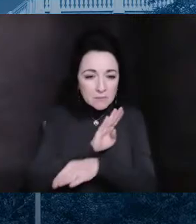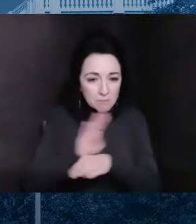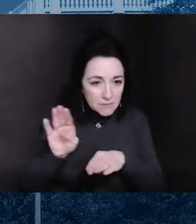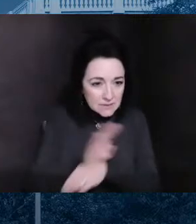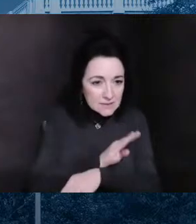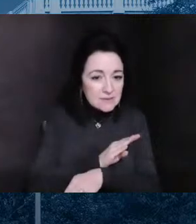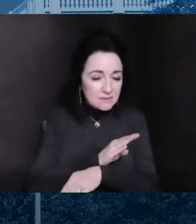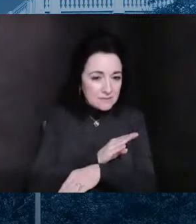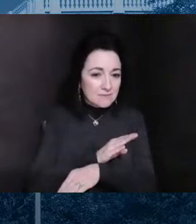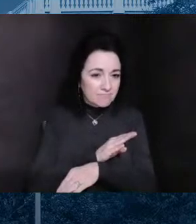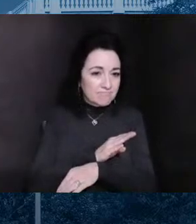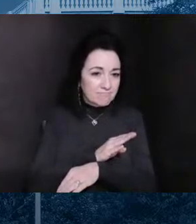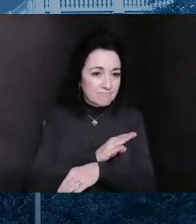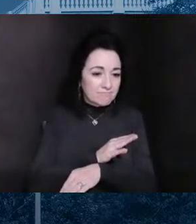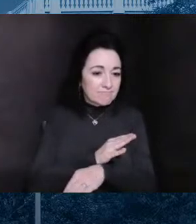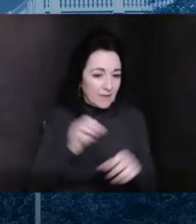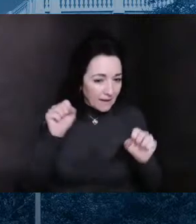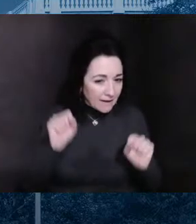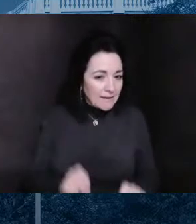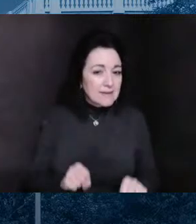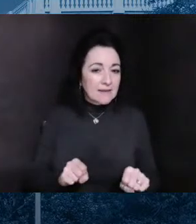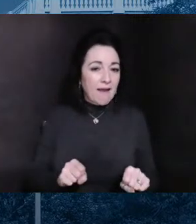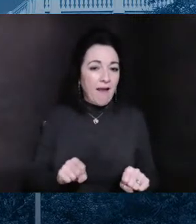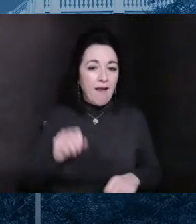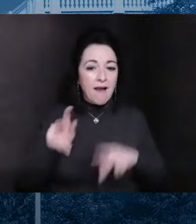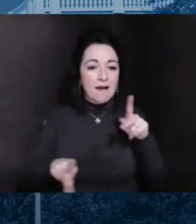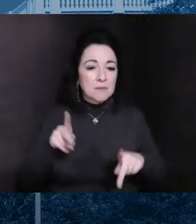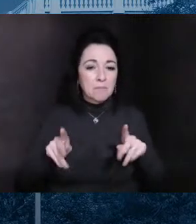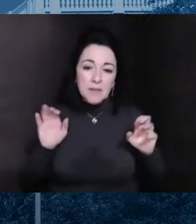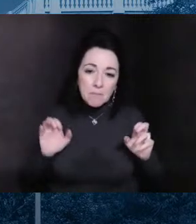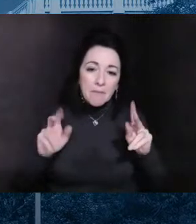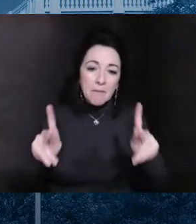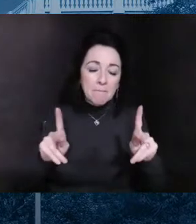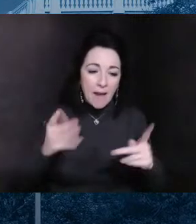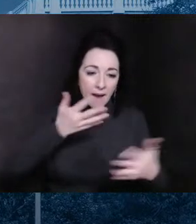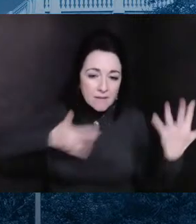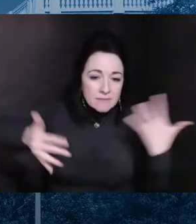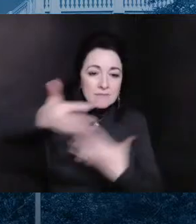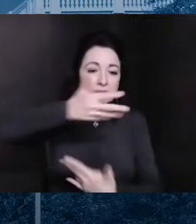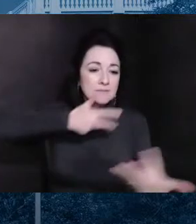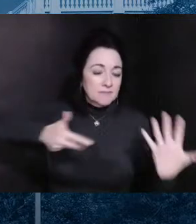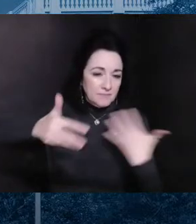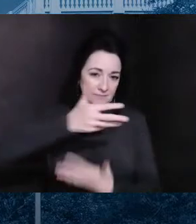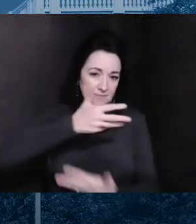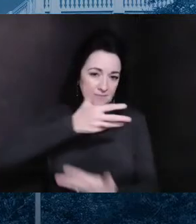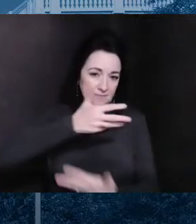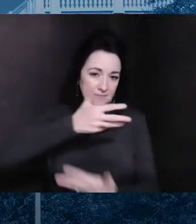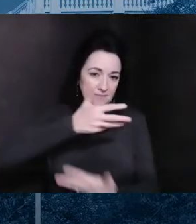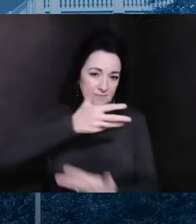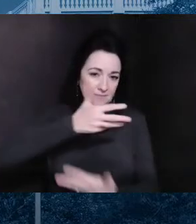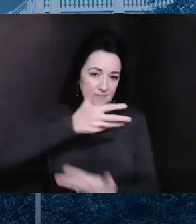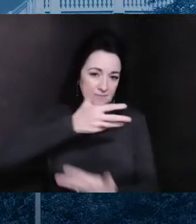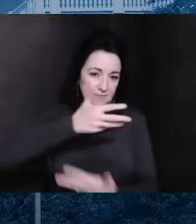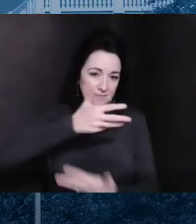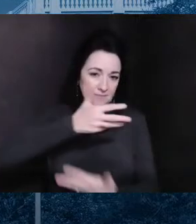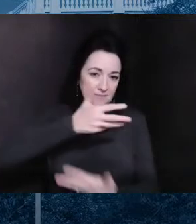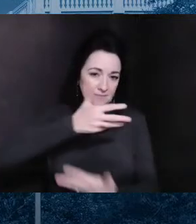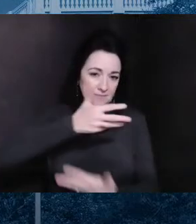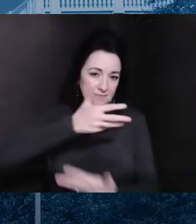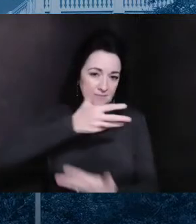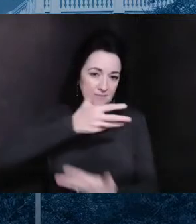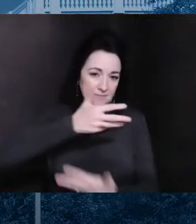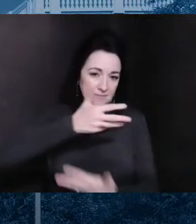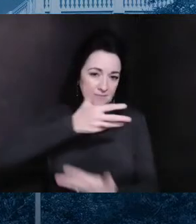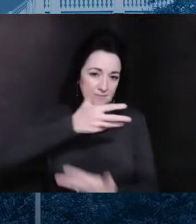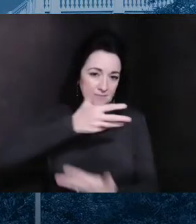that's really important for so many small business folks in our state. We have provided tens of millions, hundreds of millions of